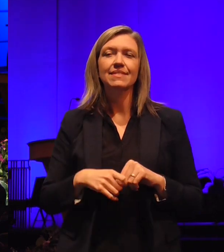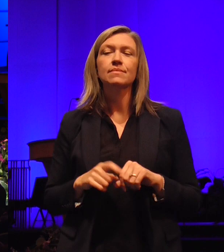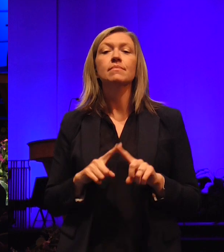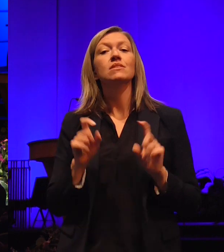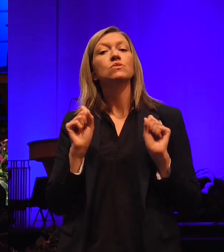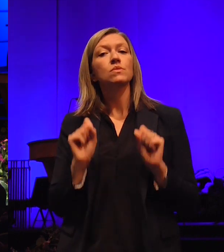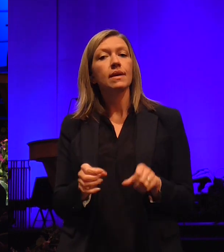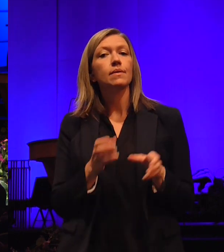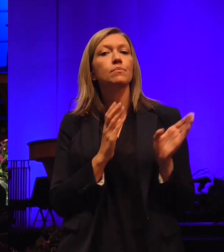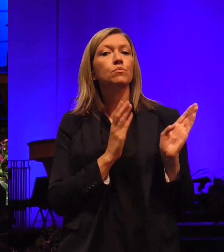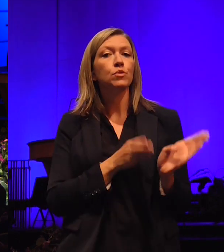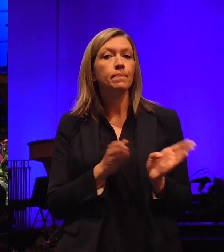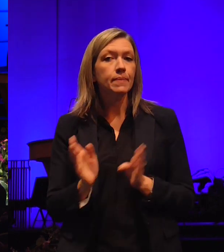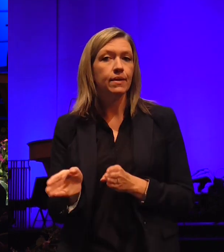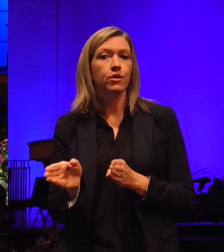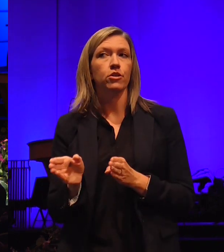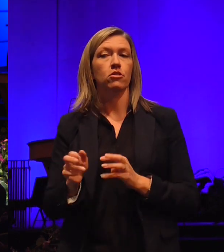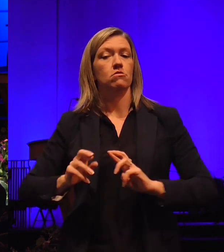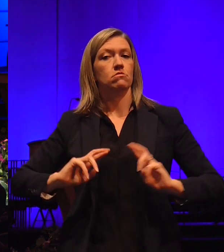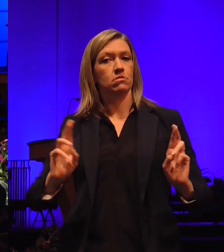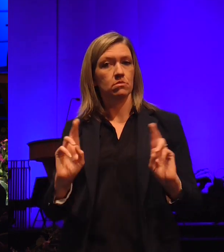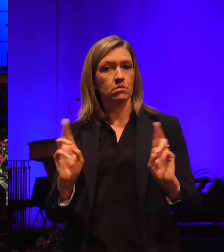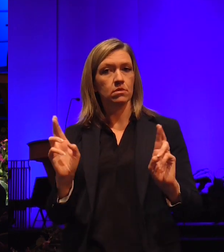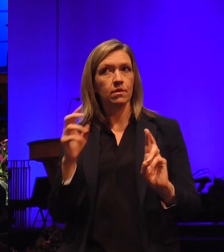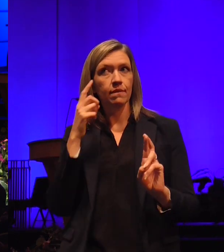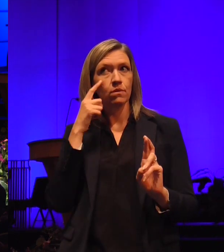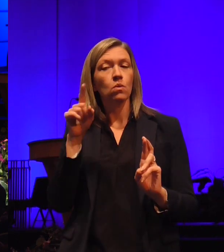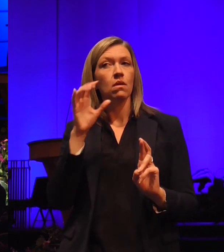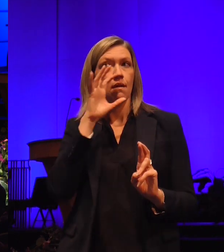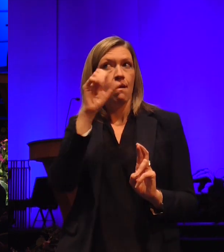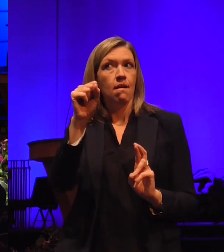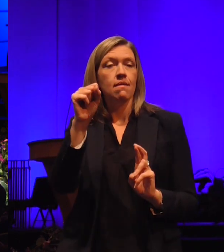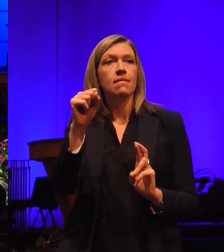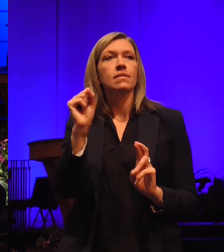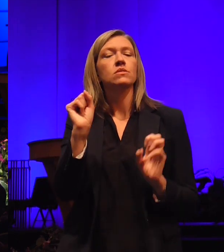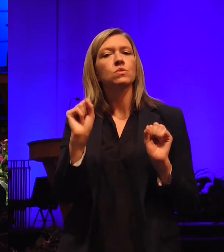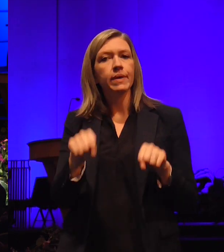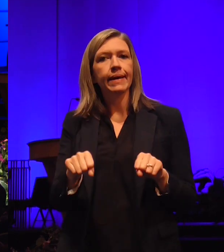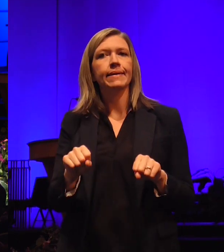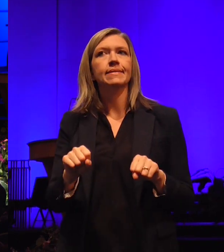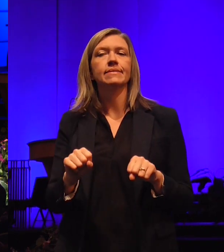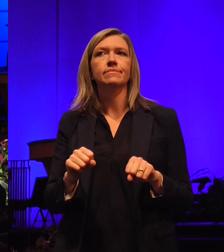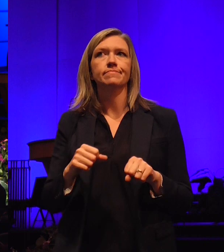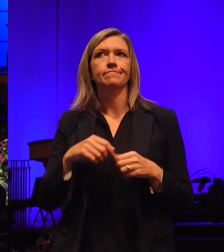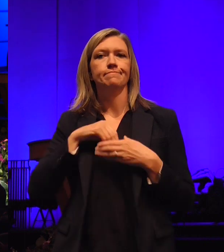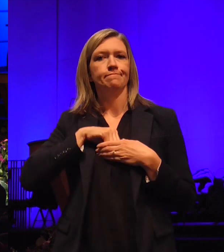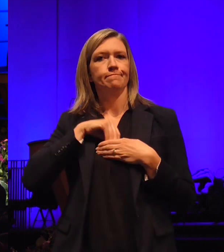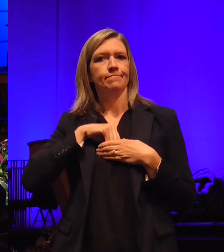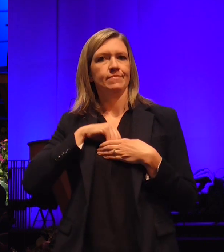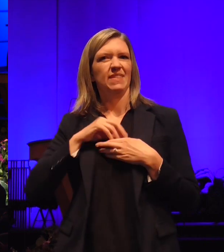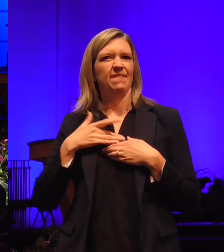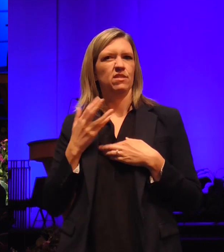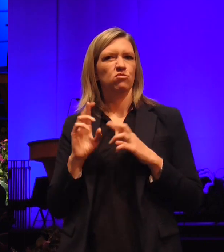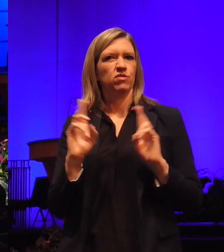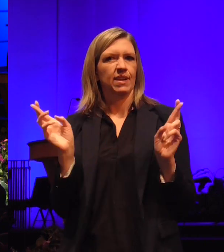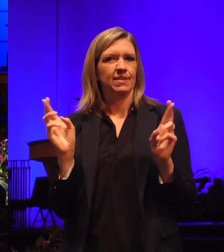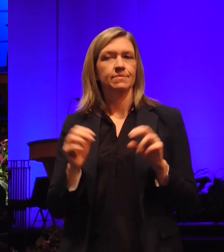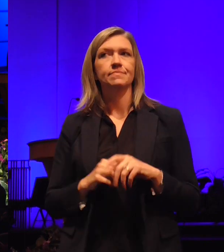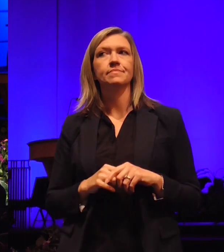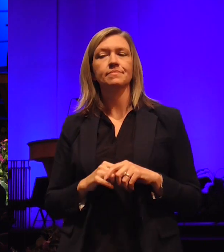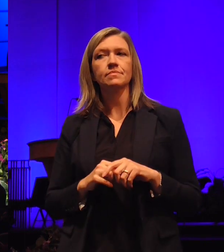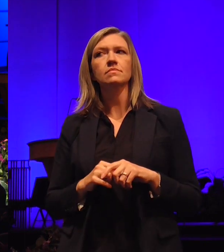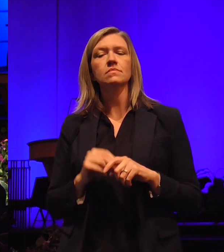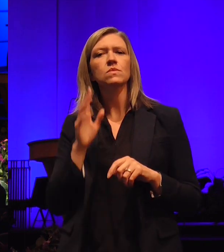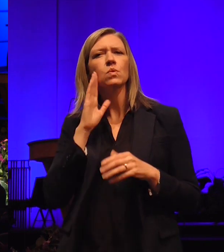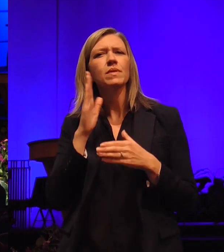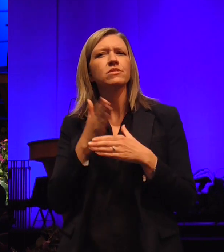can prepare for it. You can have that ready awe. And so I want to share with